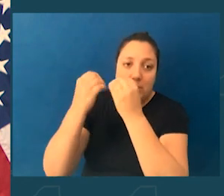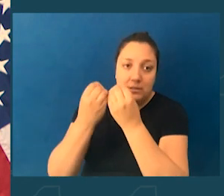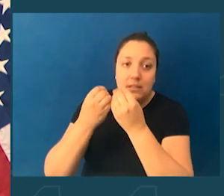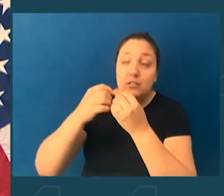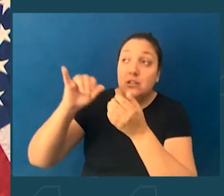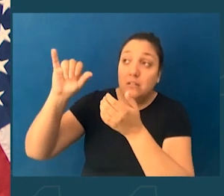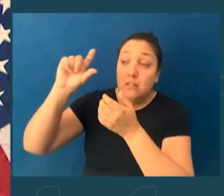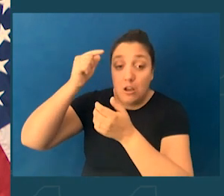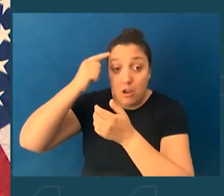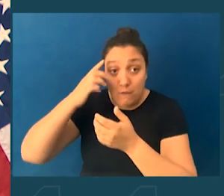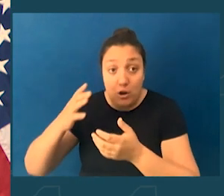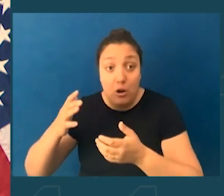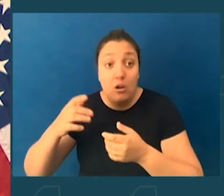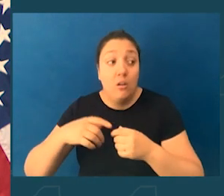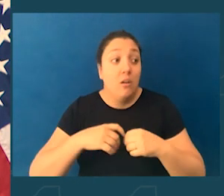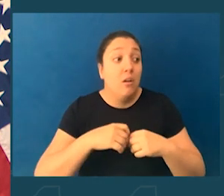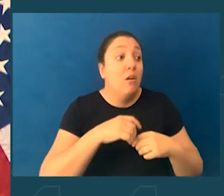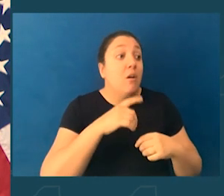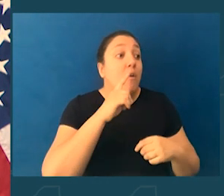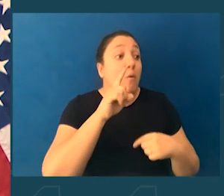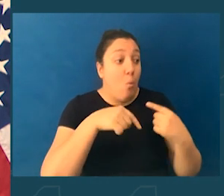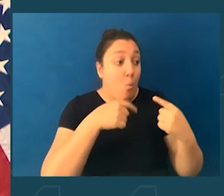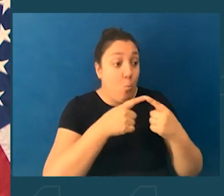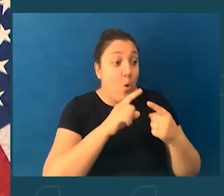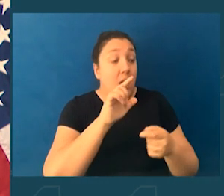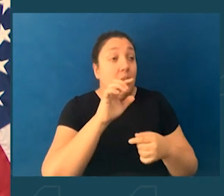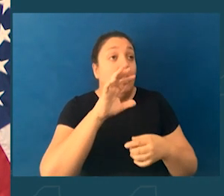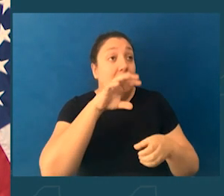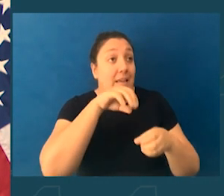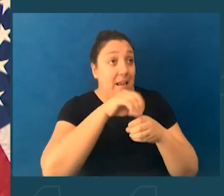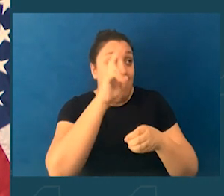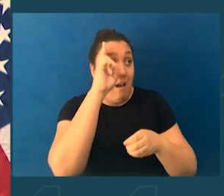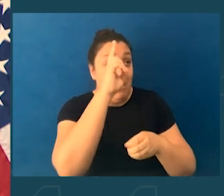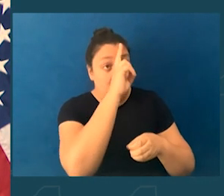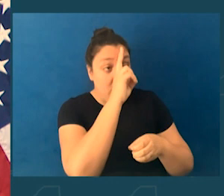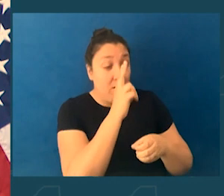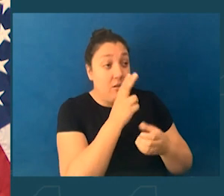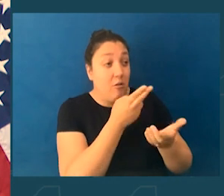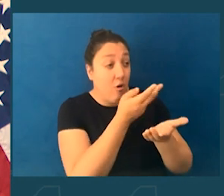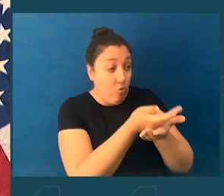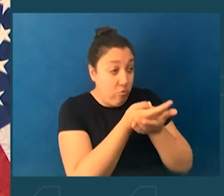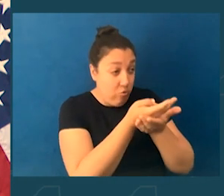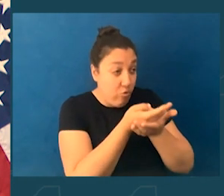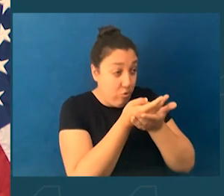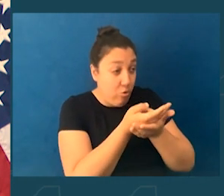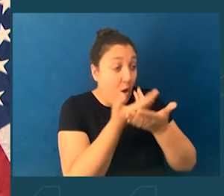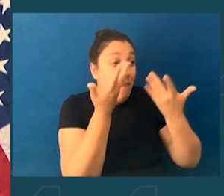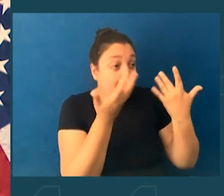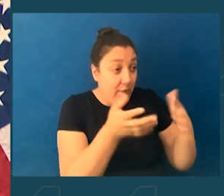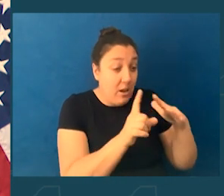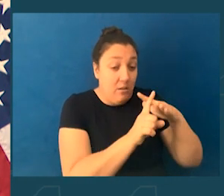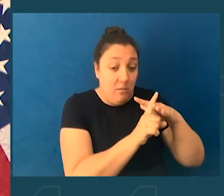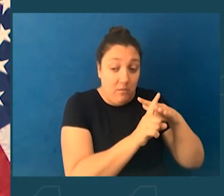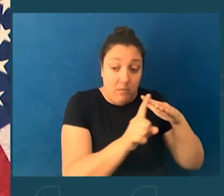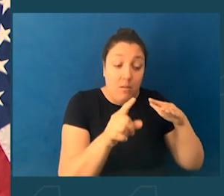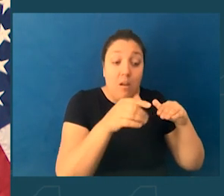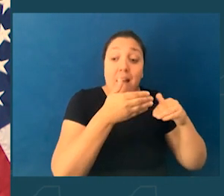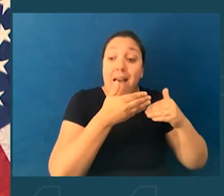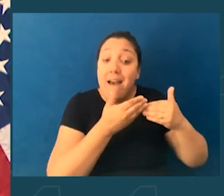connections to outpatient services so that people can choose the community-based supports that naturally help support them